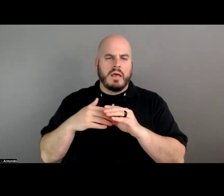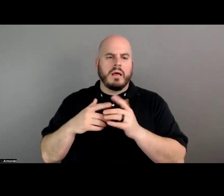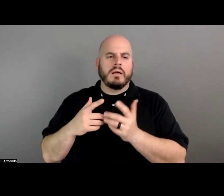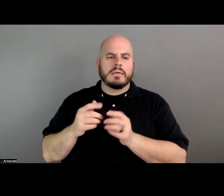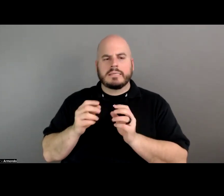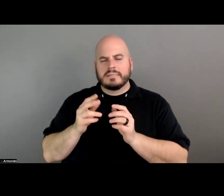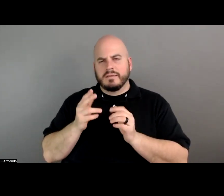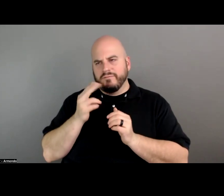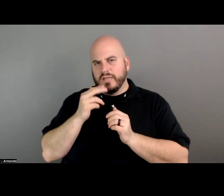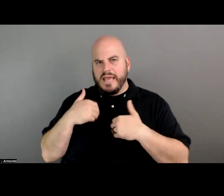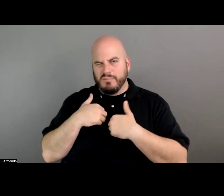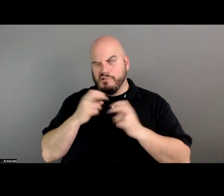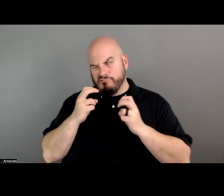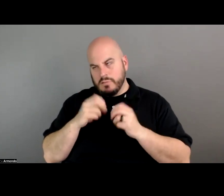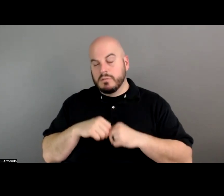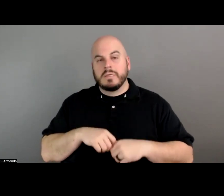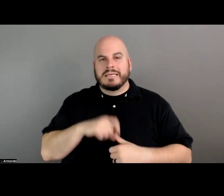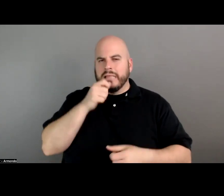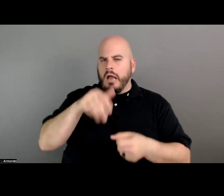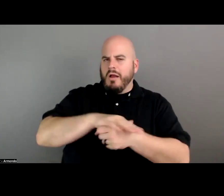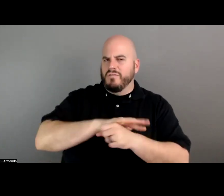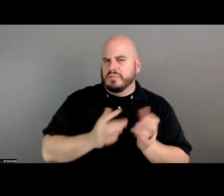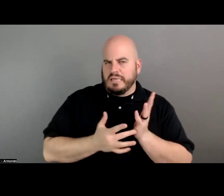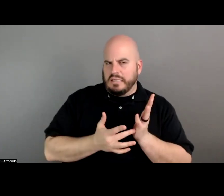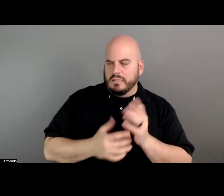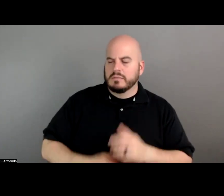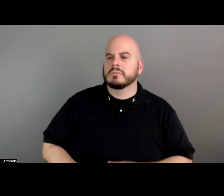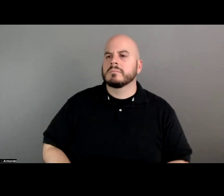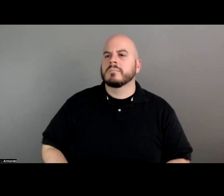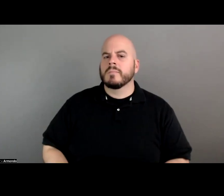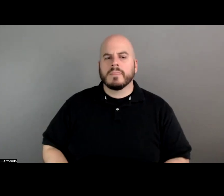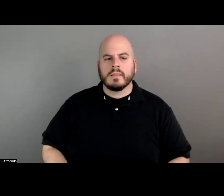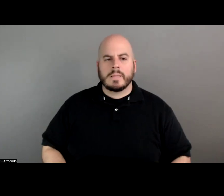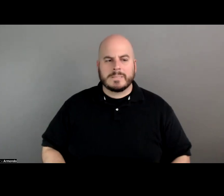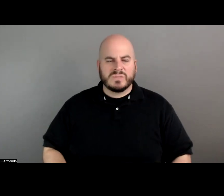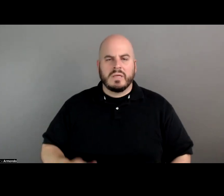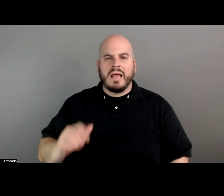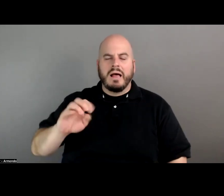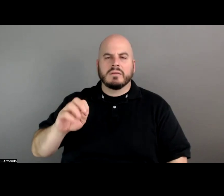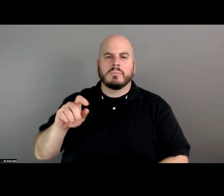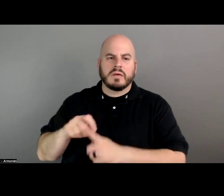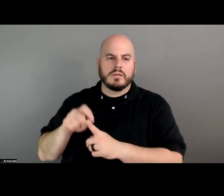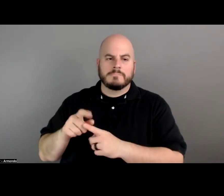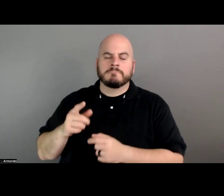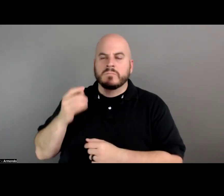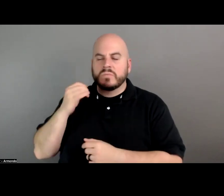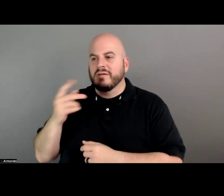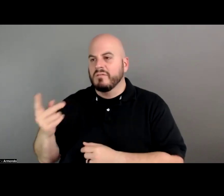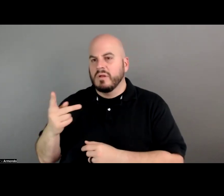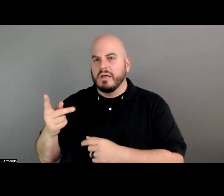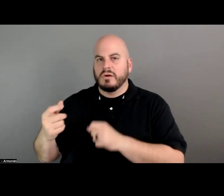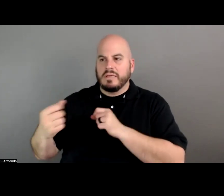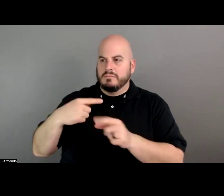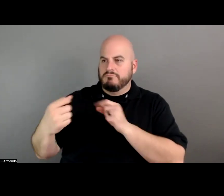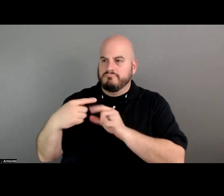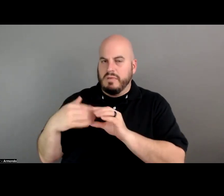covered technically. So if it's, an email between, Alice, I'm going to pick on you. You and I are sending an email and it's